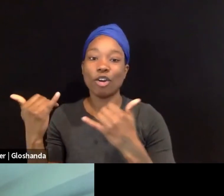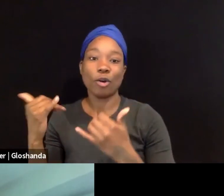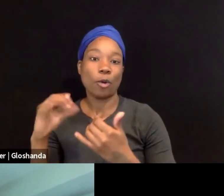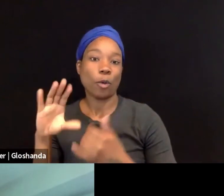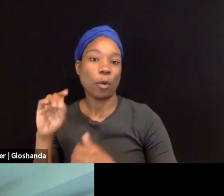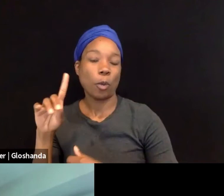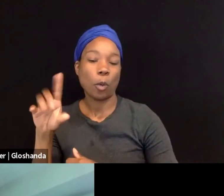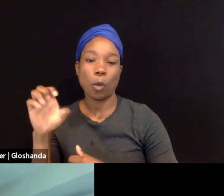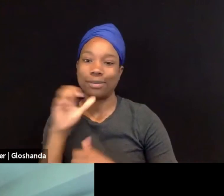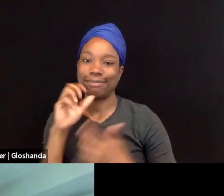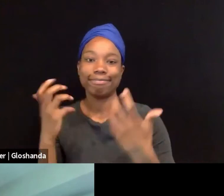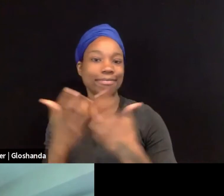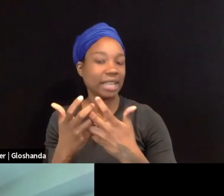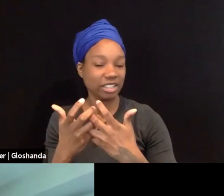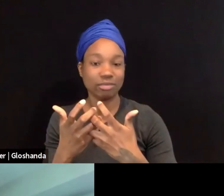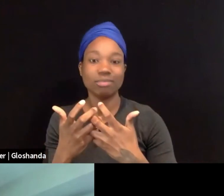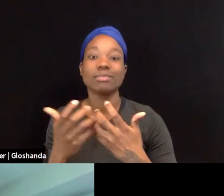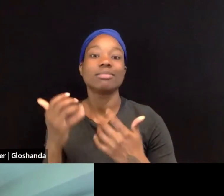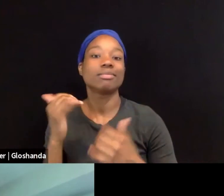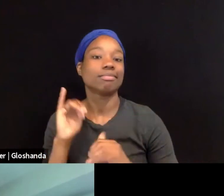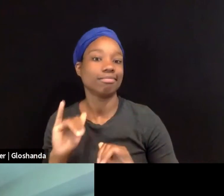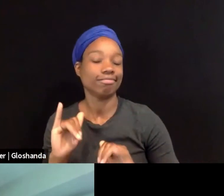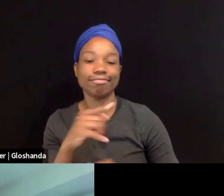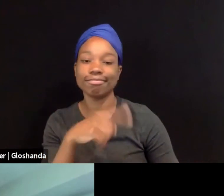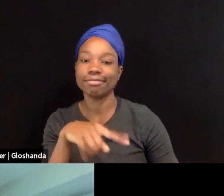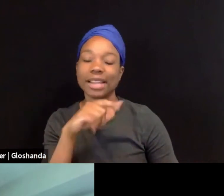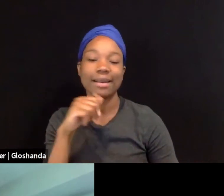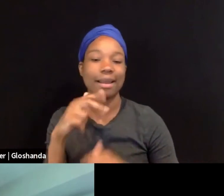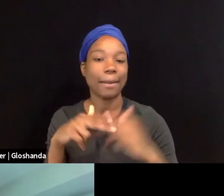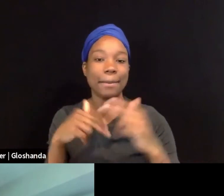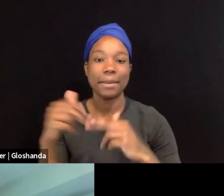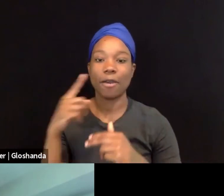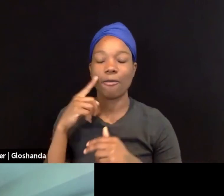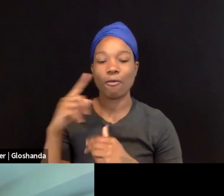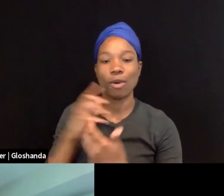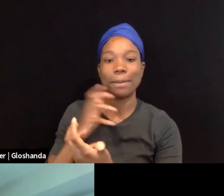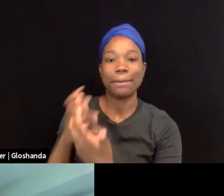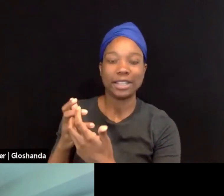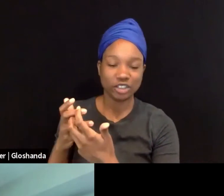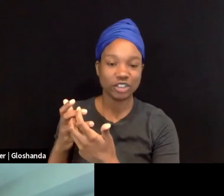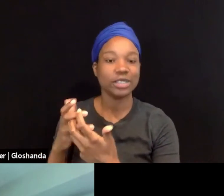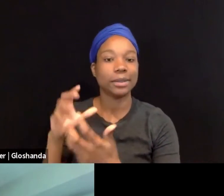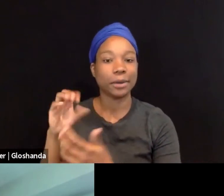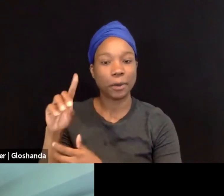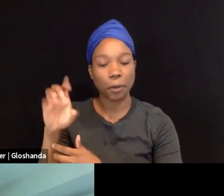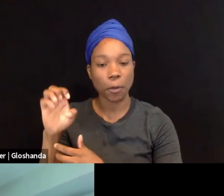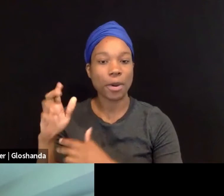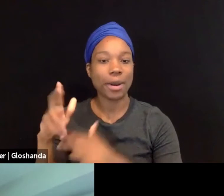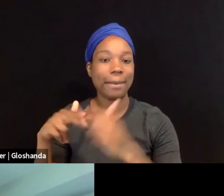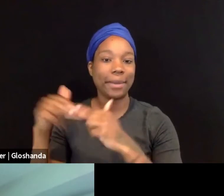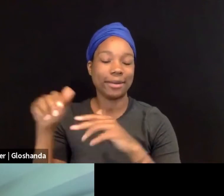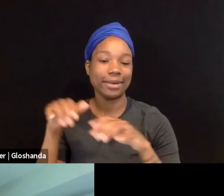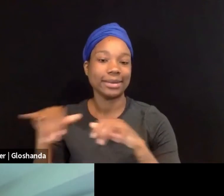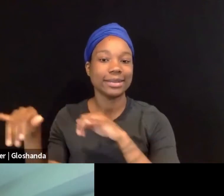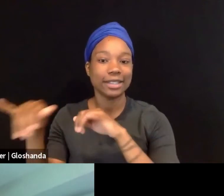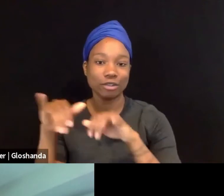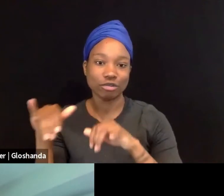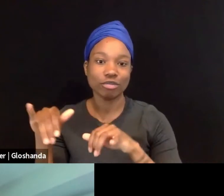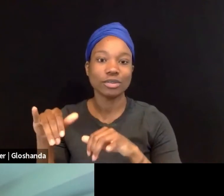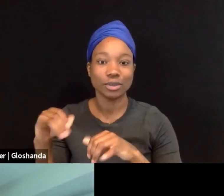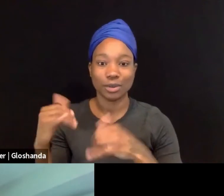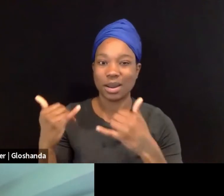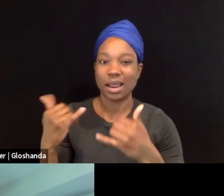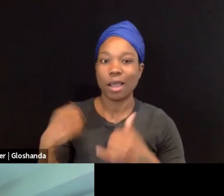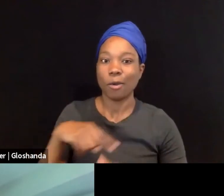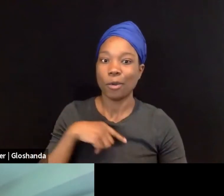County, Florida, and Virginia Beach, have funded rainfall estimates leading to higher design standards. And one of the things that we're advocating for